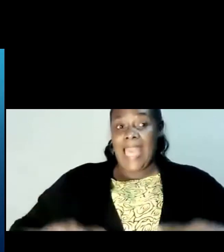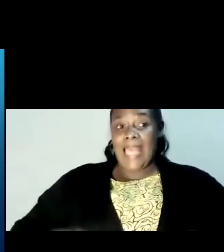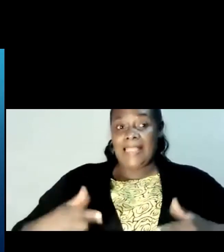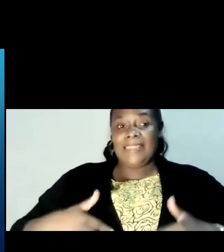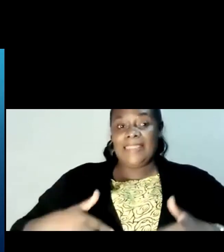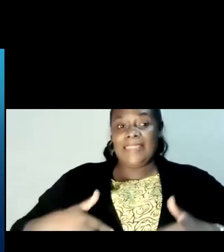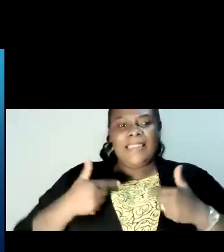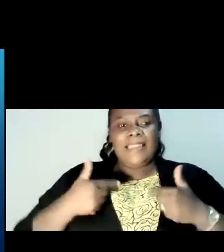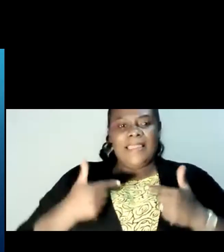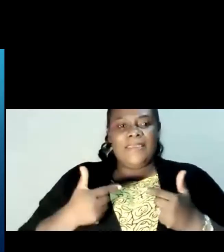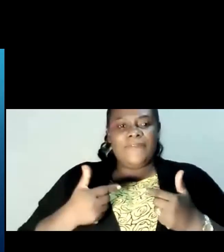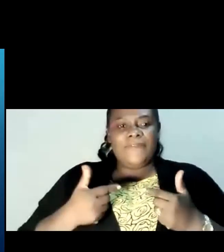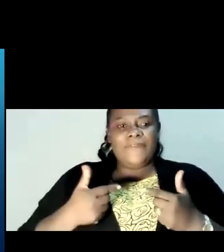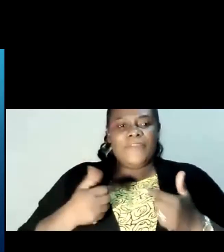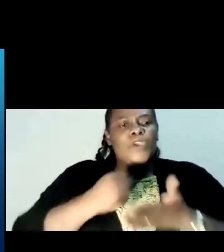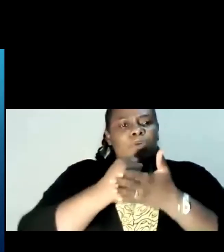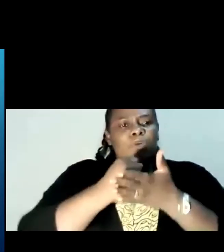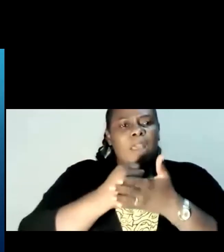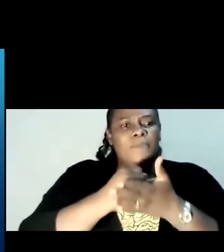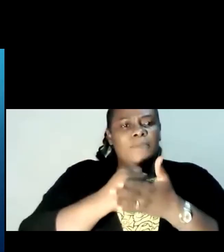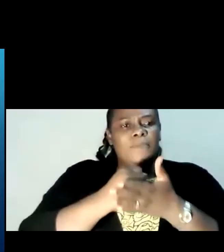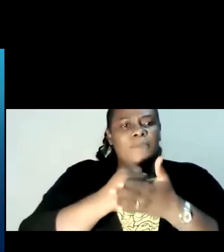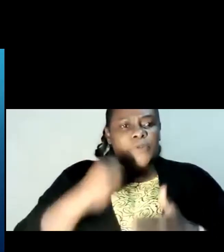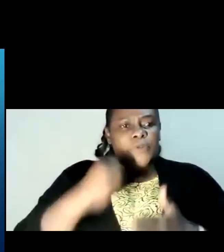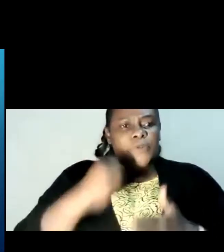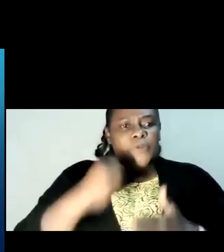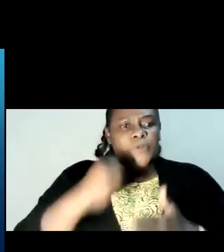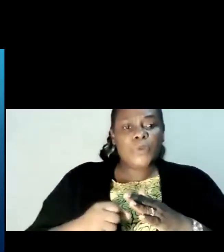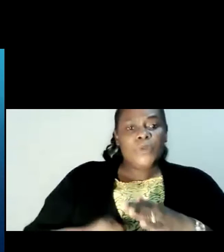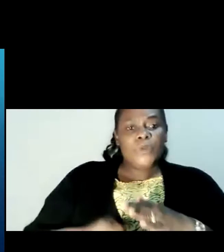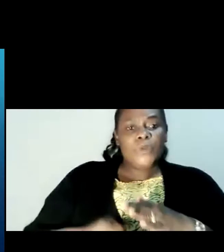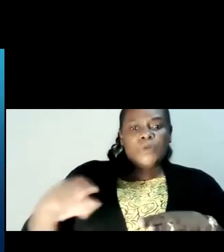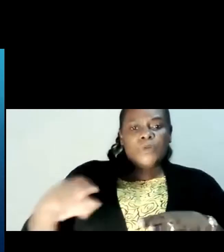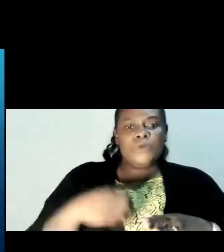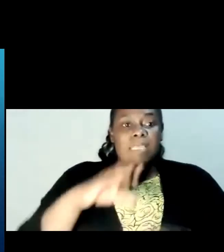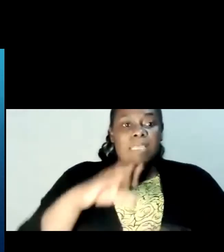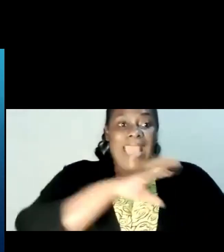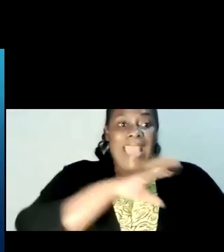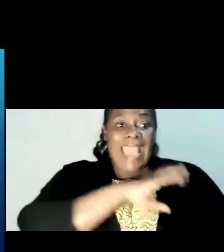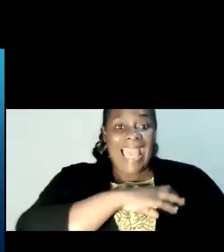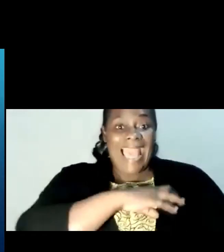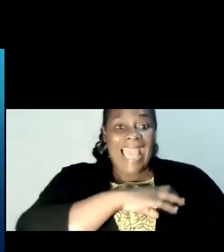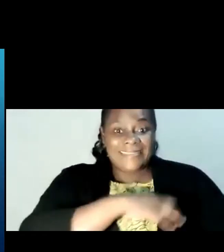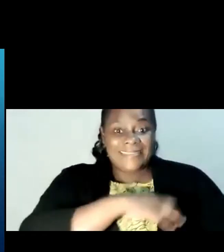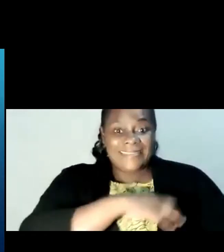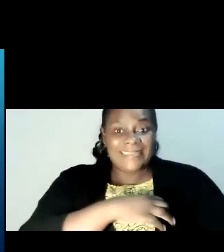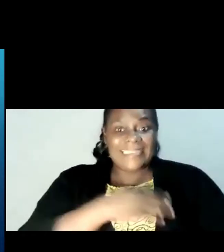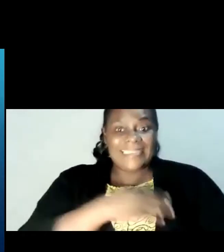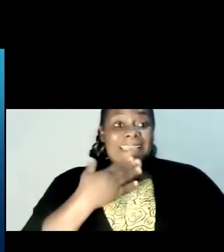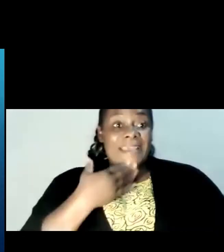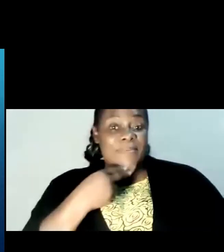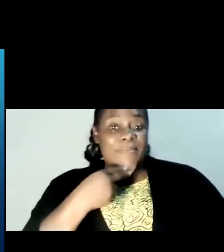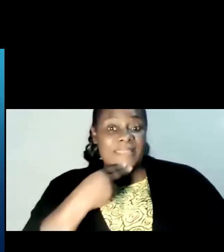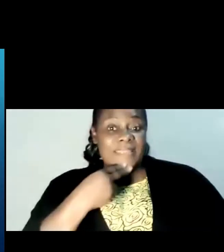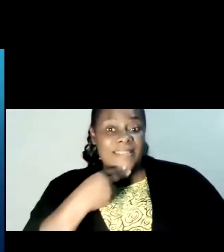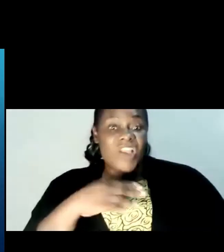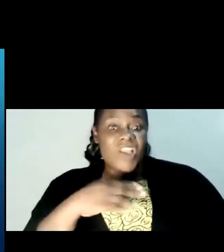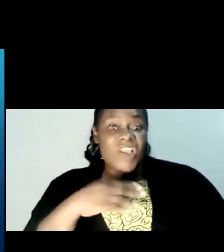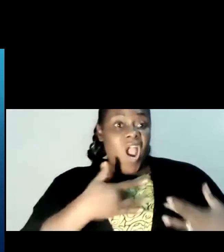diabetes, heart disease, and risk of heart attacks and strokes. And it will also reduce your risk of getting things like